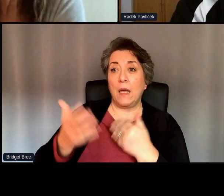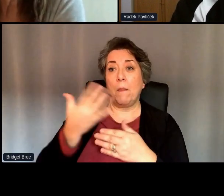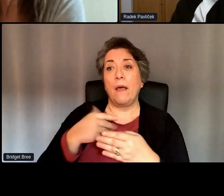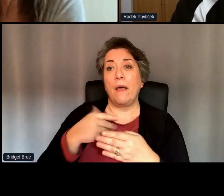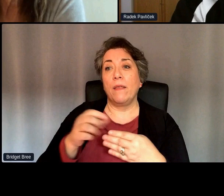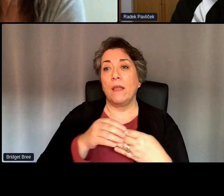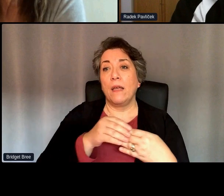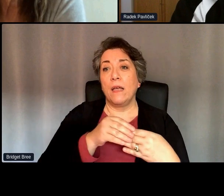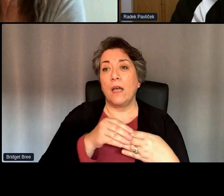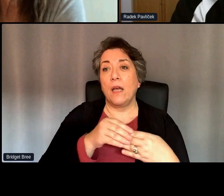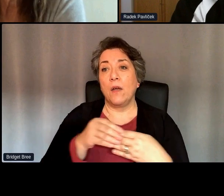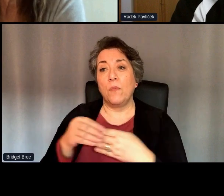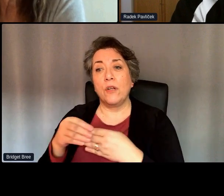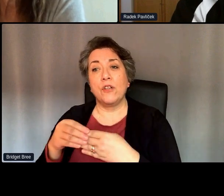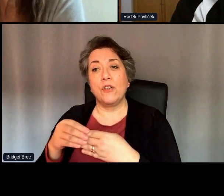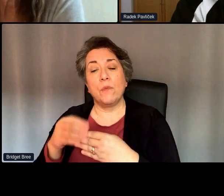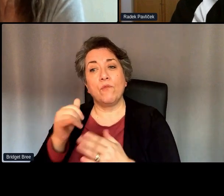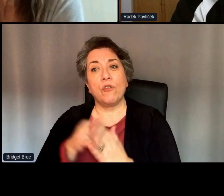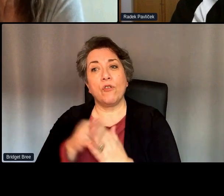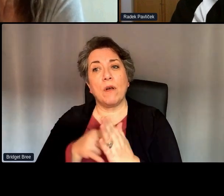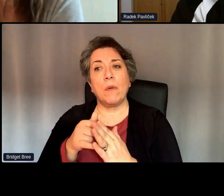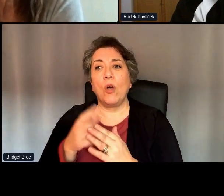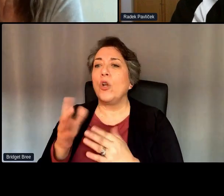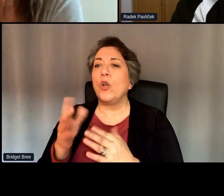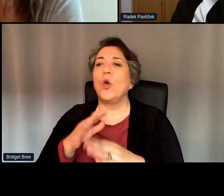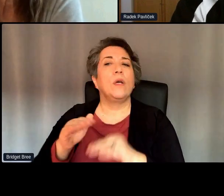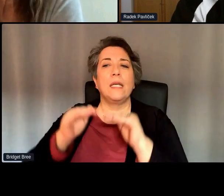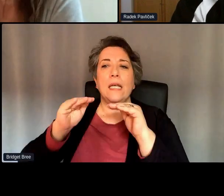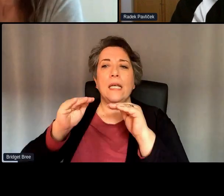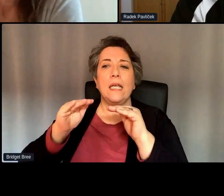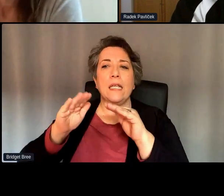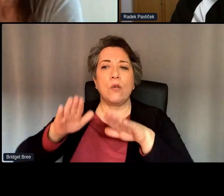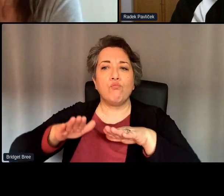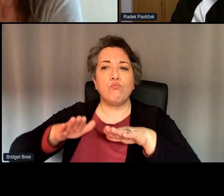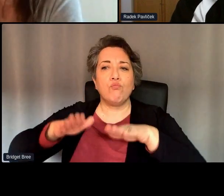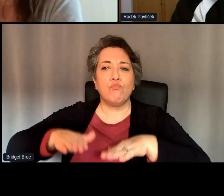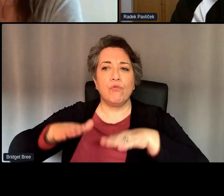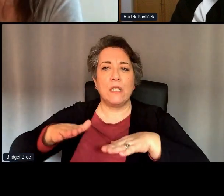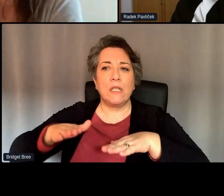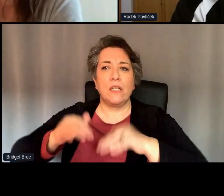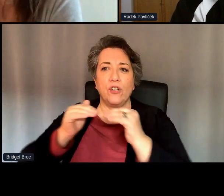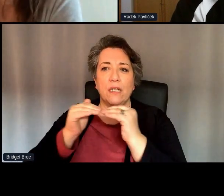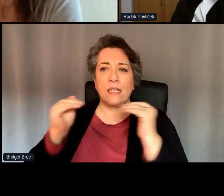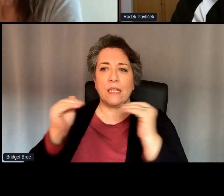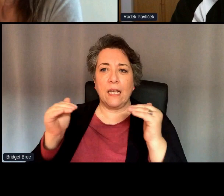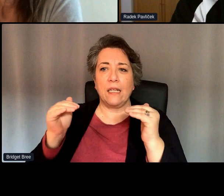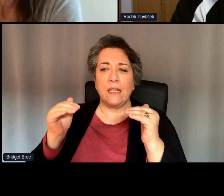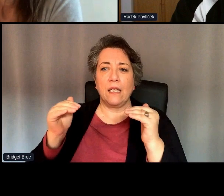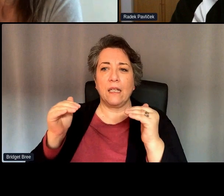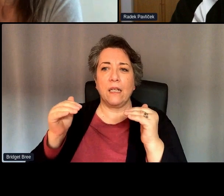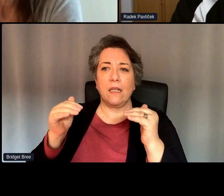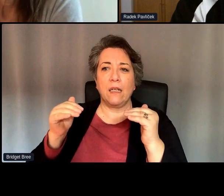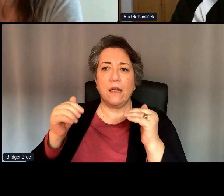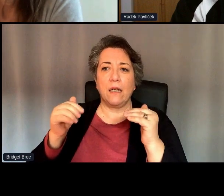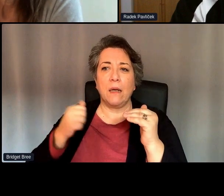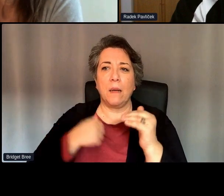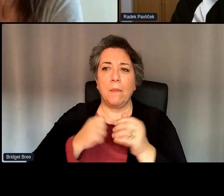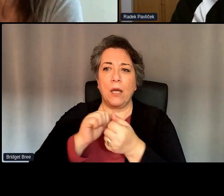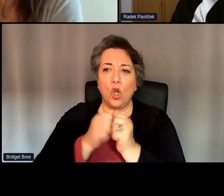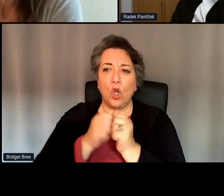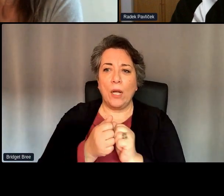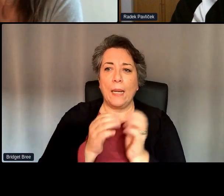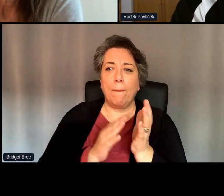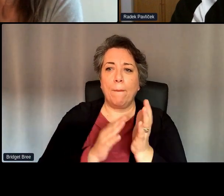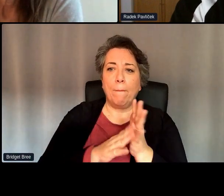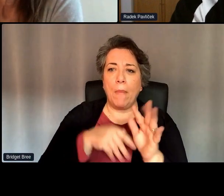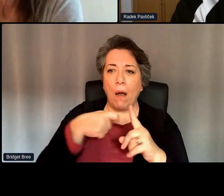not an Atos apprenticeship program. It's a British standard. We just collaborated. So my colleague Mark and my boss Neil, they were